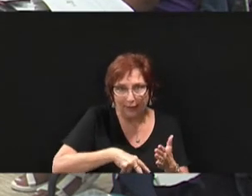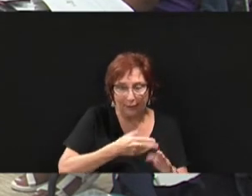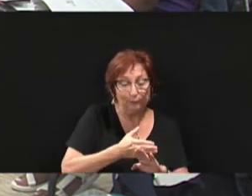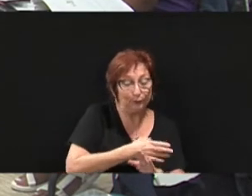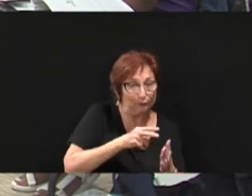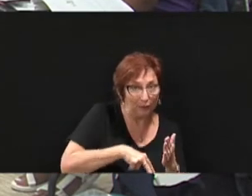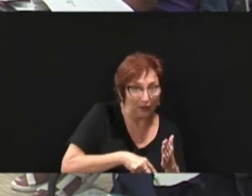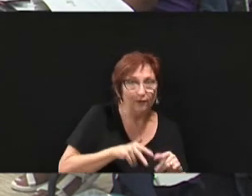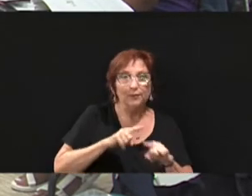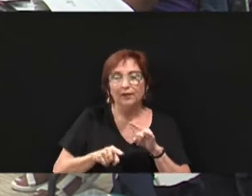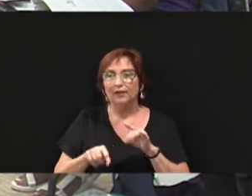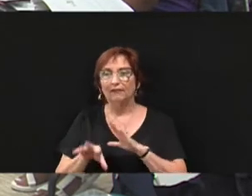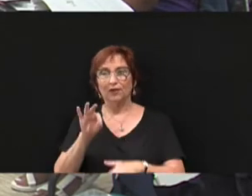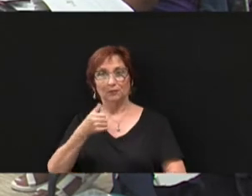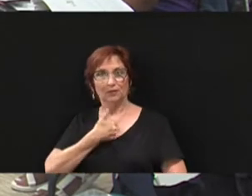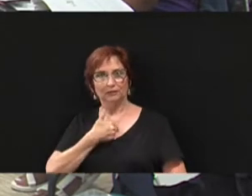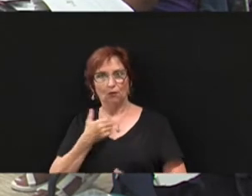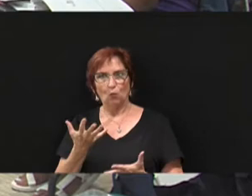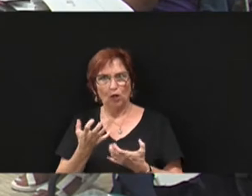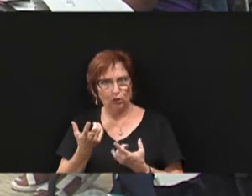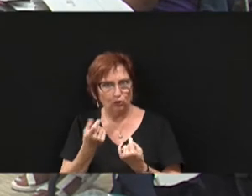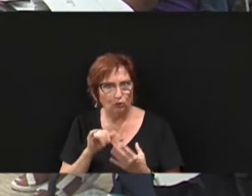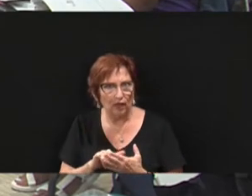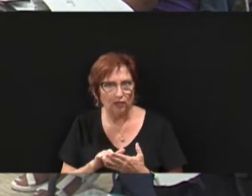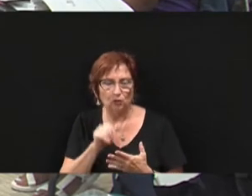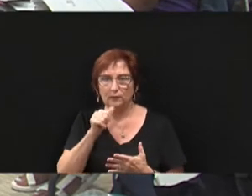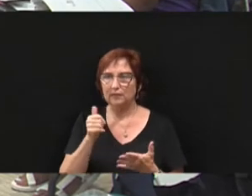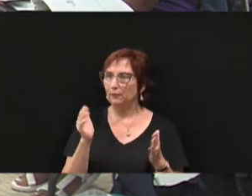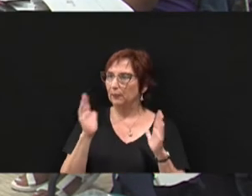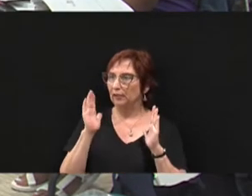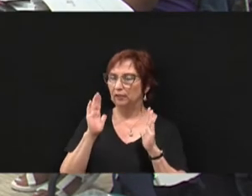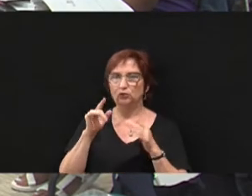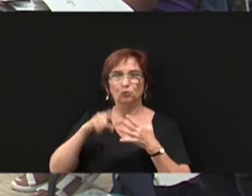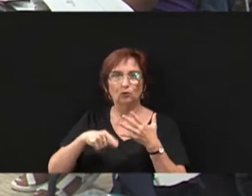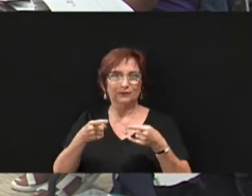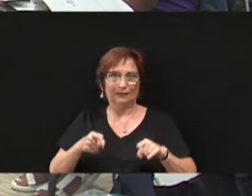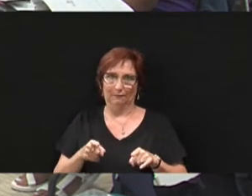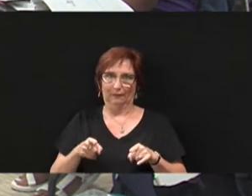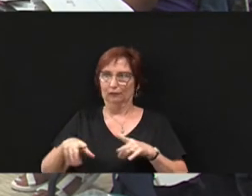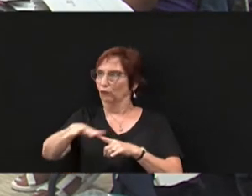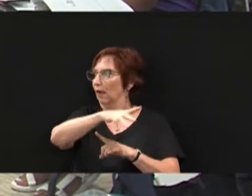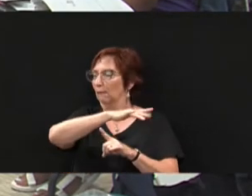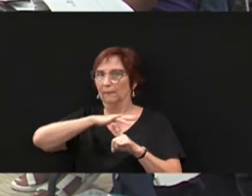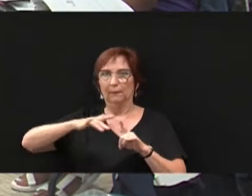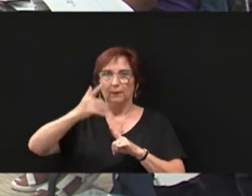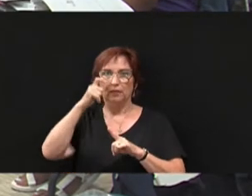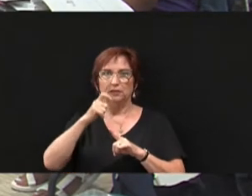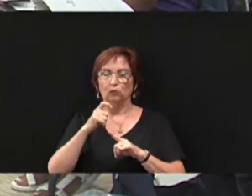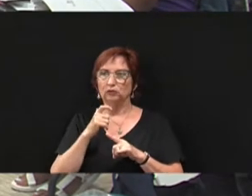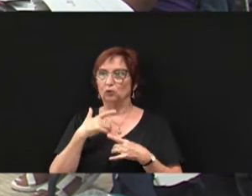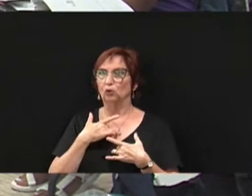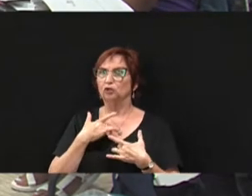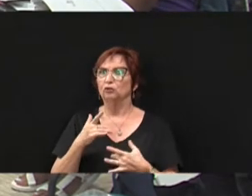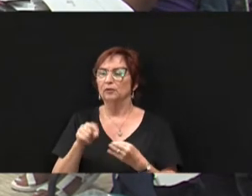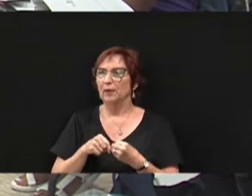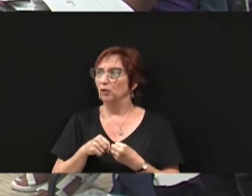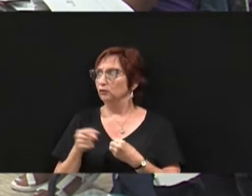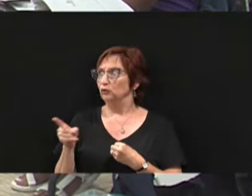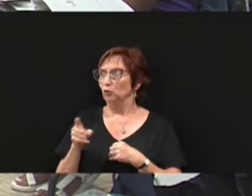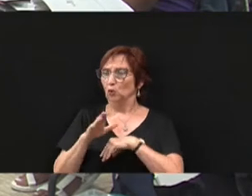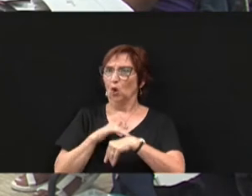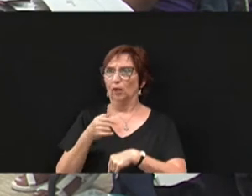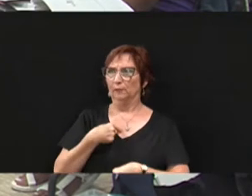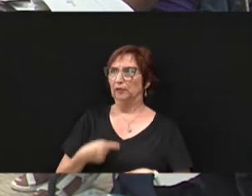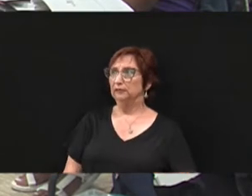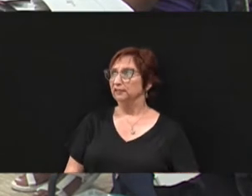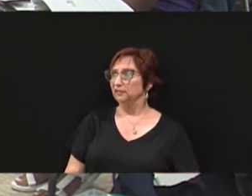But I found myself wanting to do that, so I wasn't paying as much attention to what was going on in the class because I was so worried about getting called on and not being able to do it.